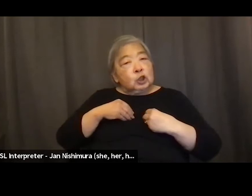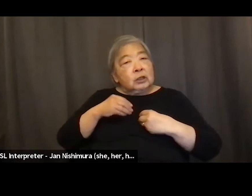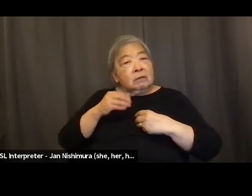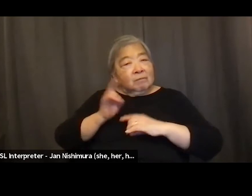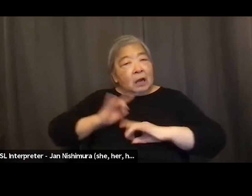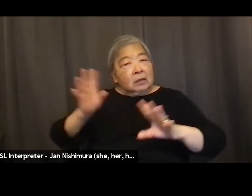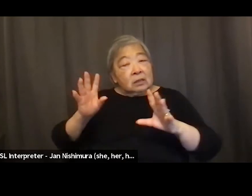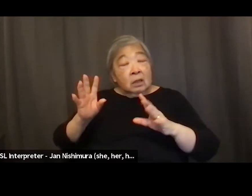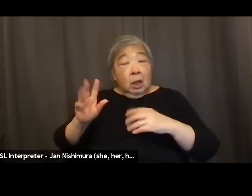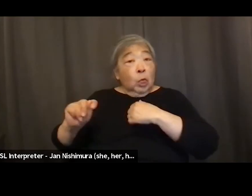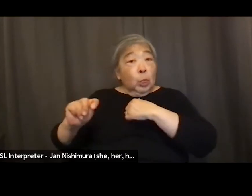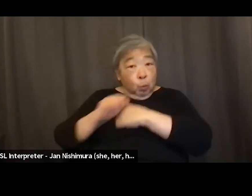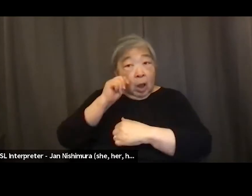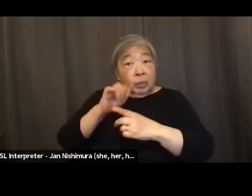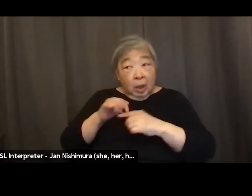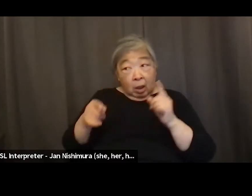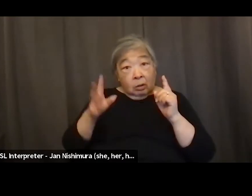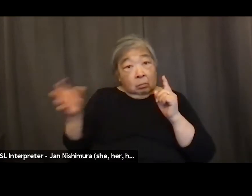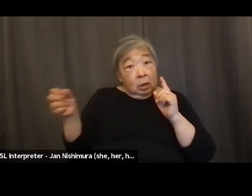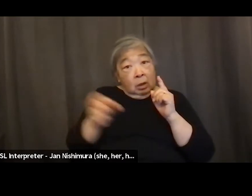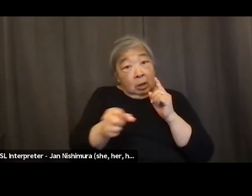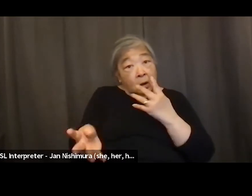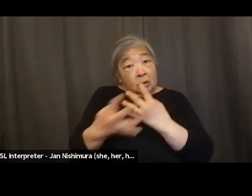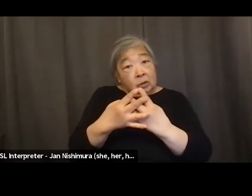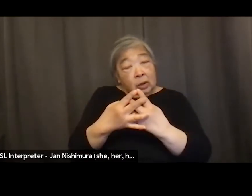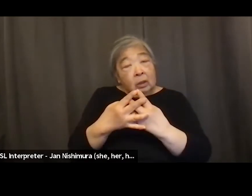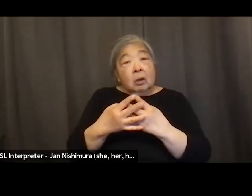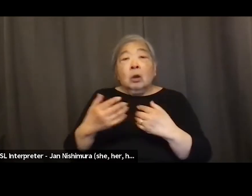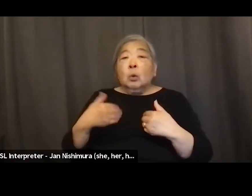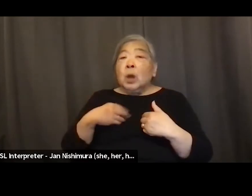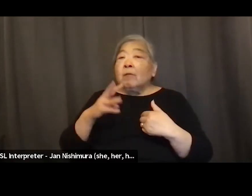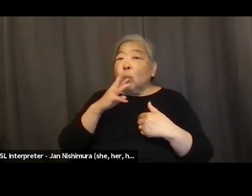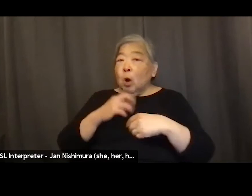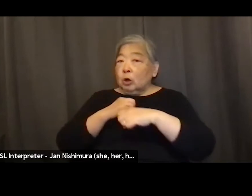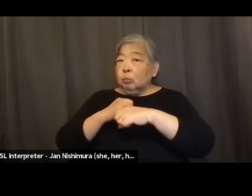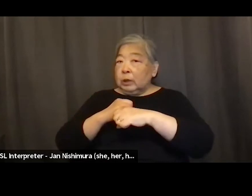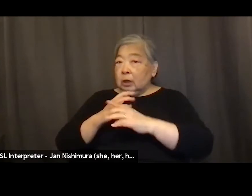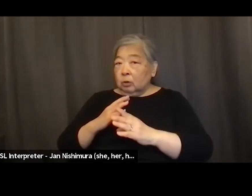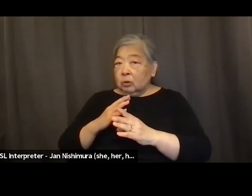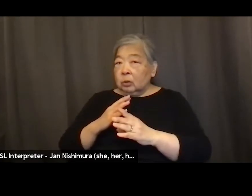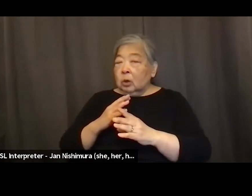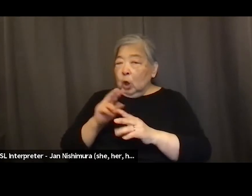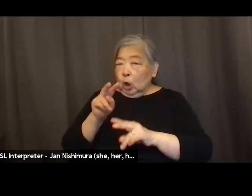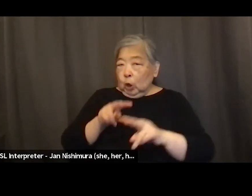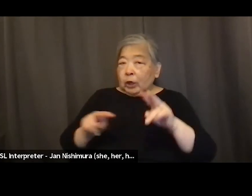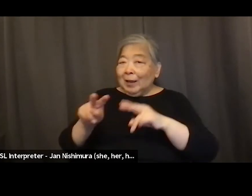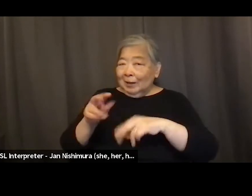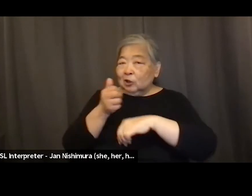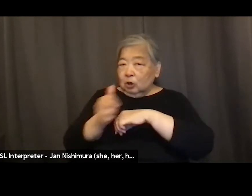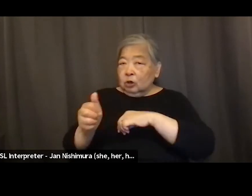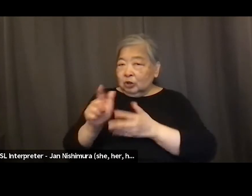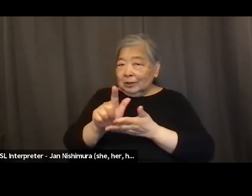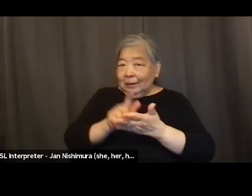being incarcerated. In particular, we have water protectors who are looking at felony charges that